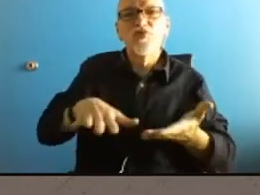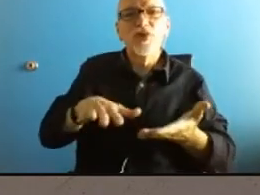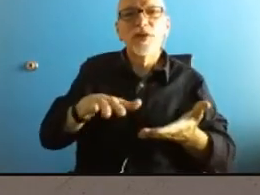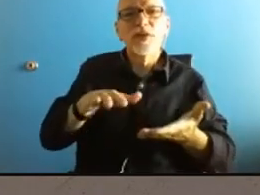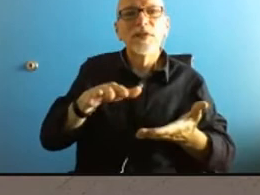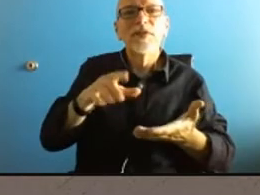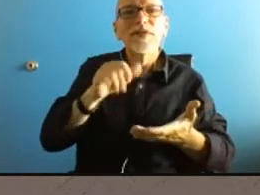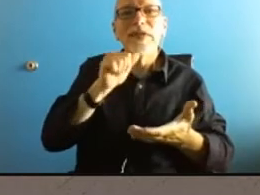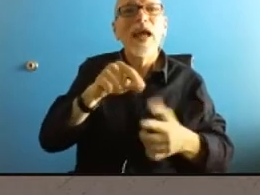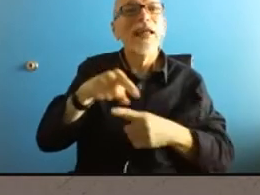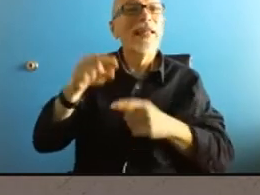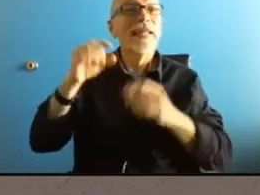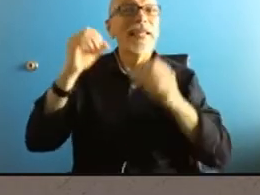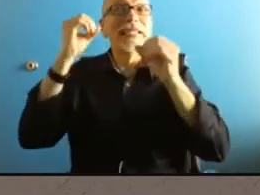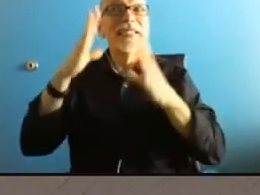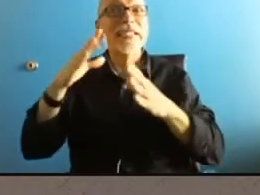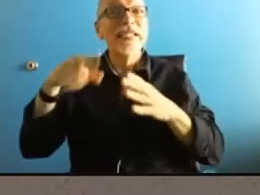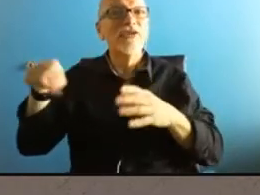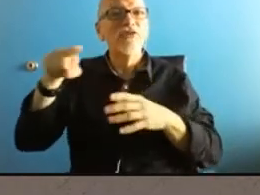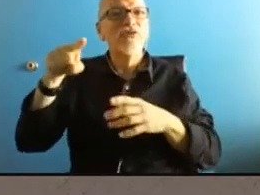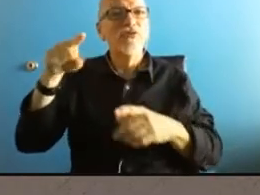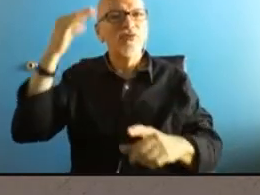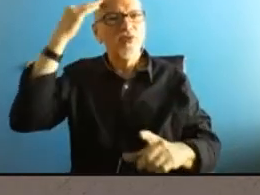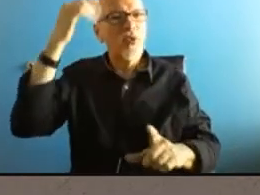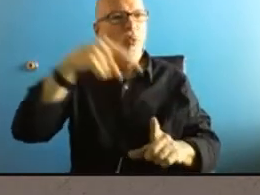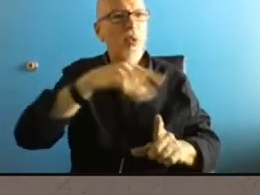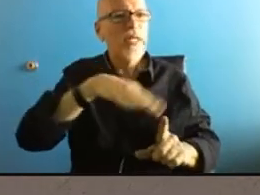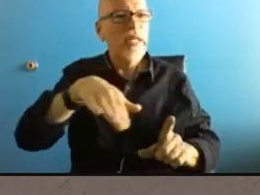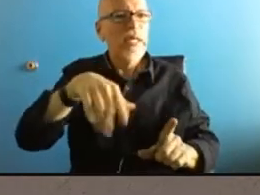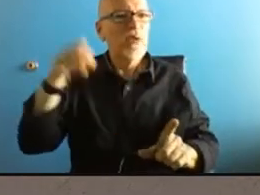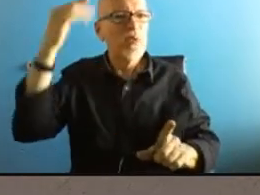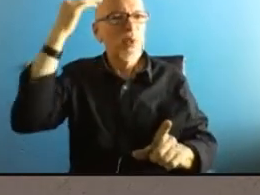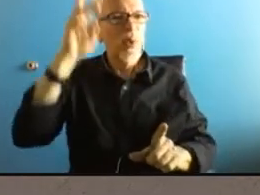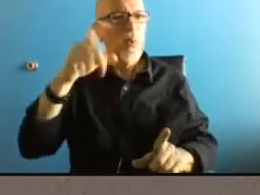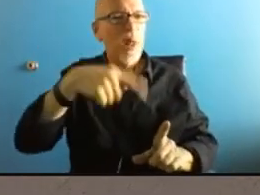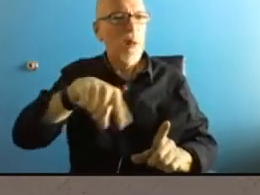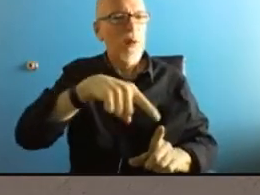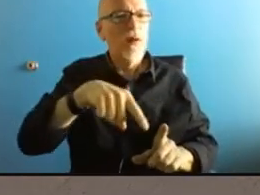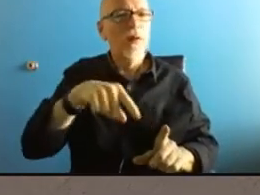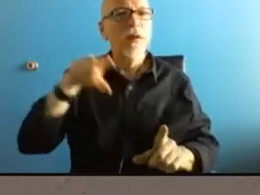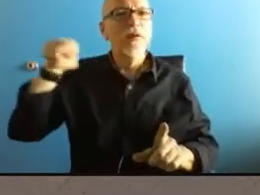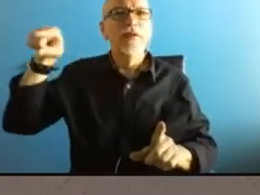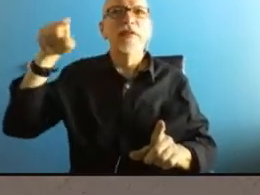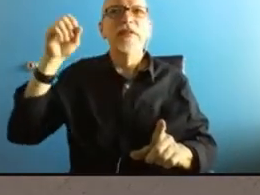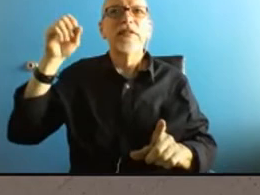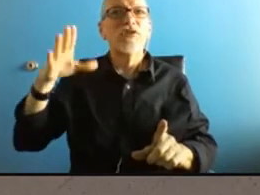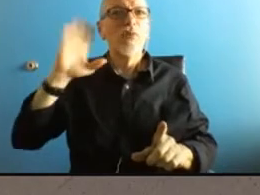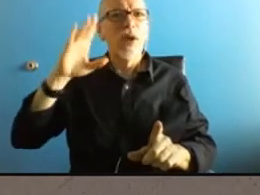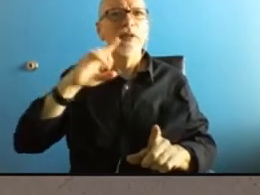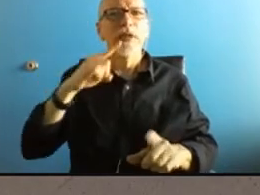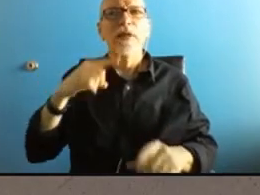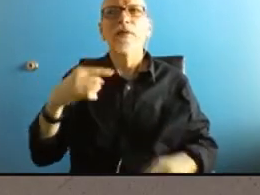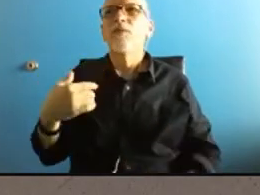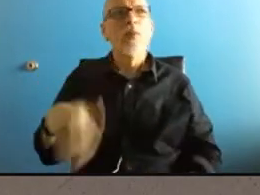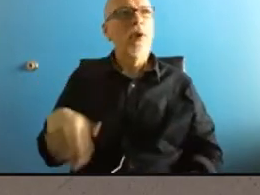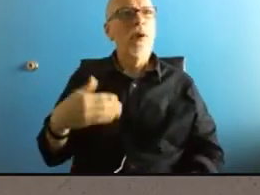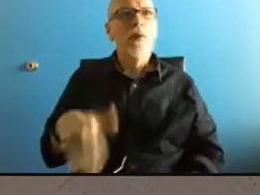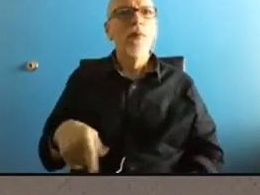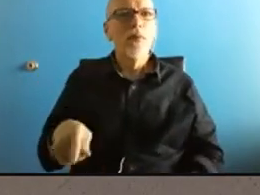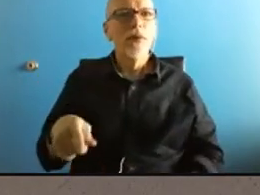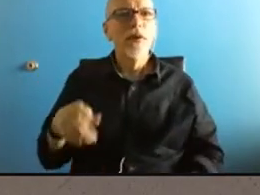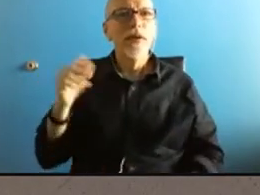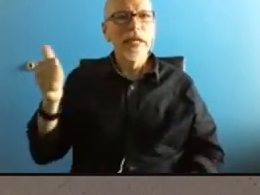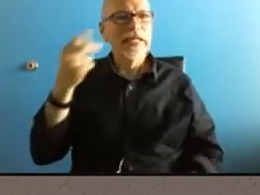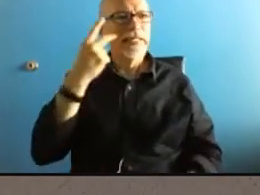the educators that know these kids well are the ones that say, wow, I mean, look at